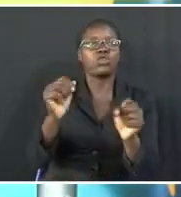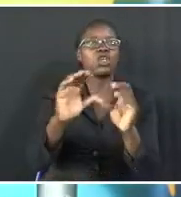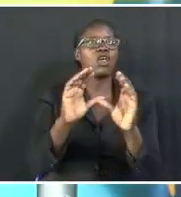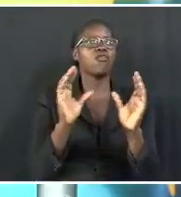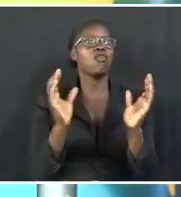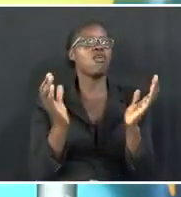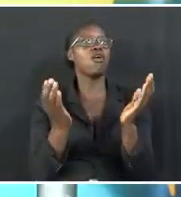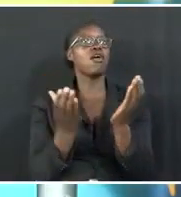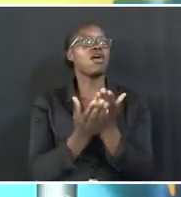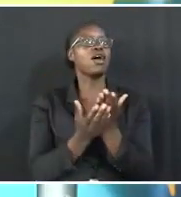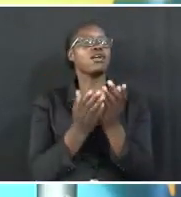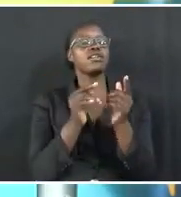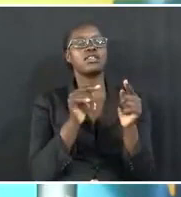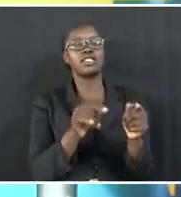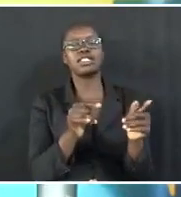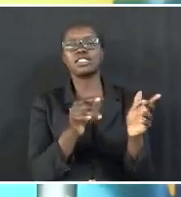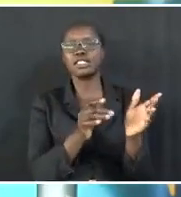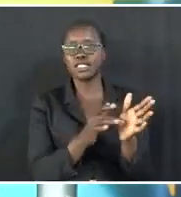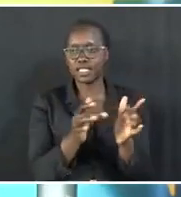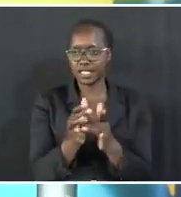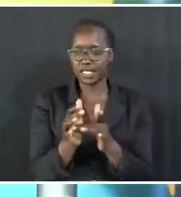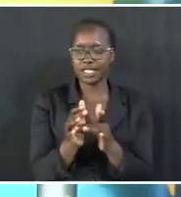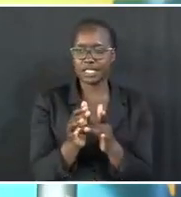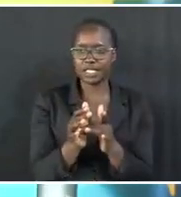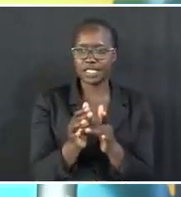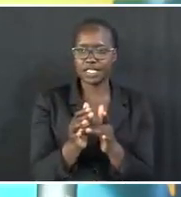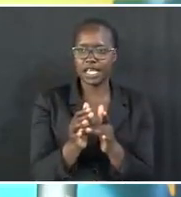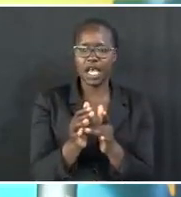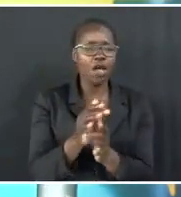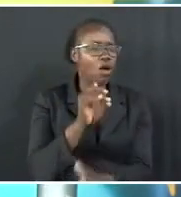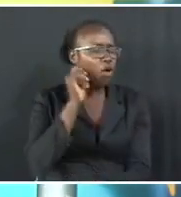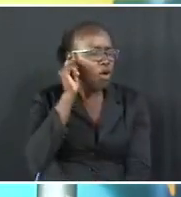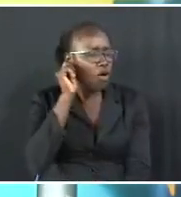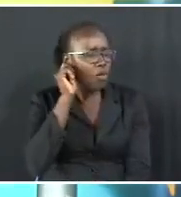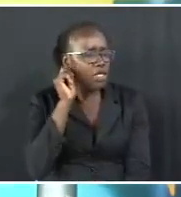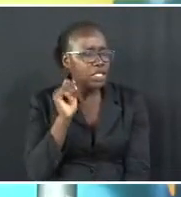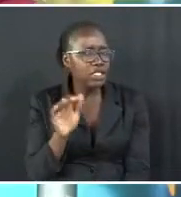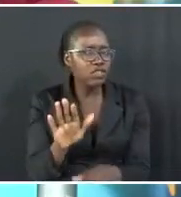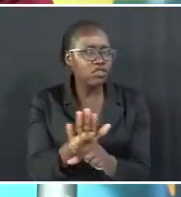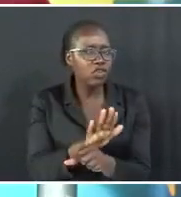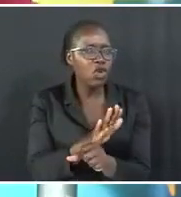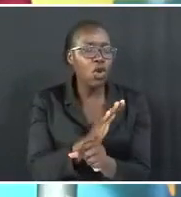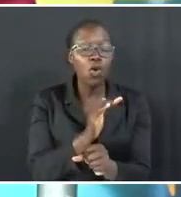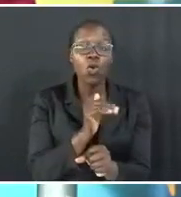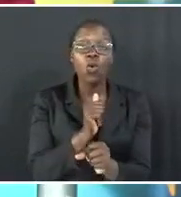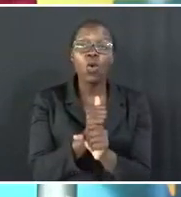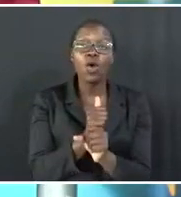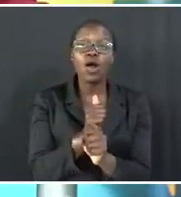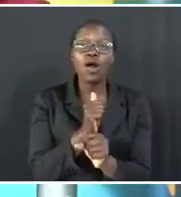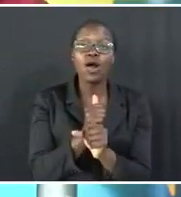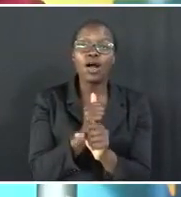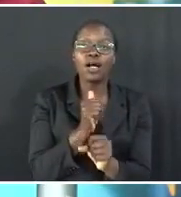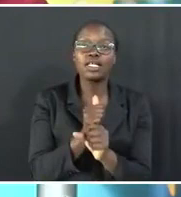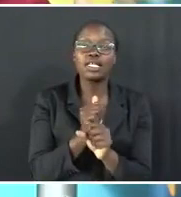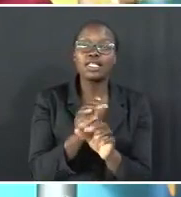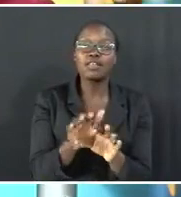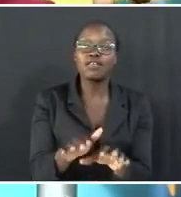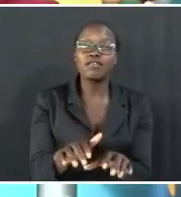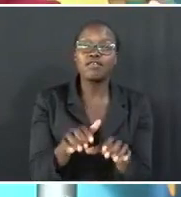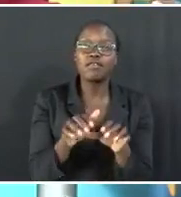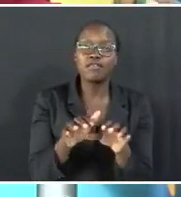world. Jesus, being obedient, worked in his